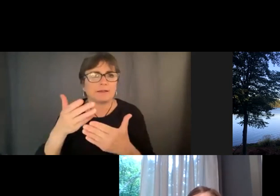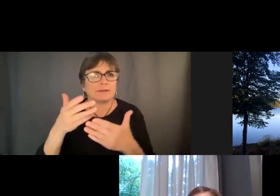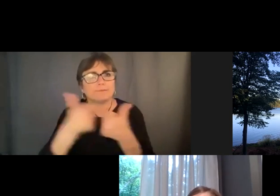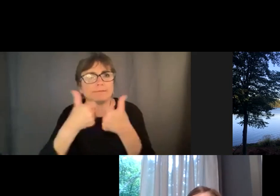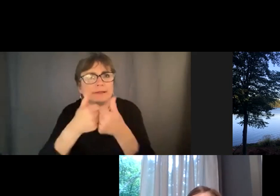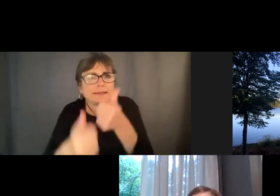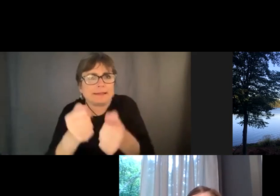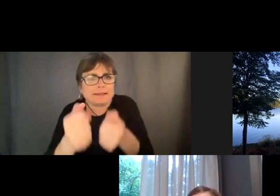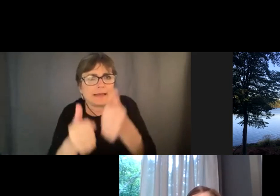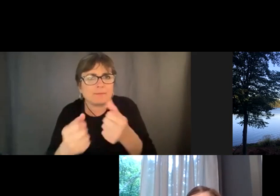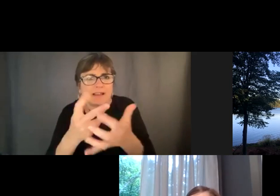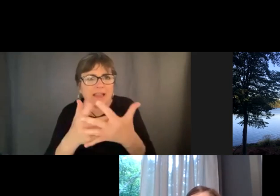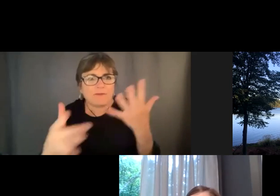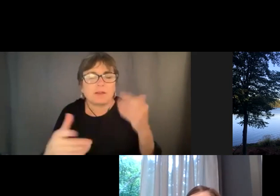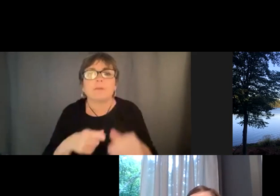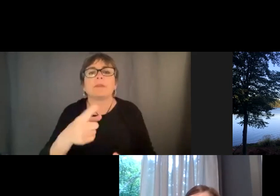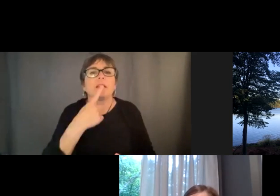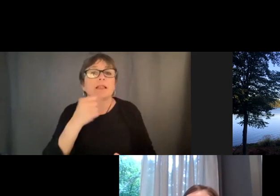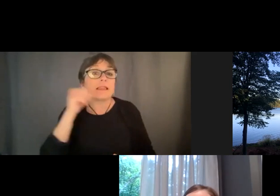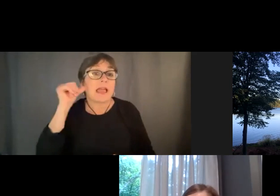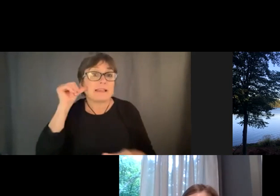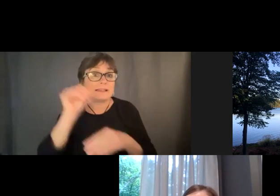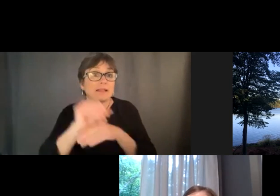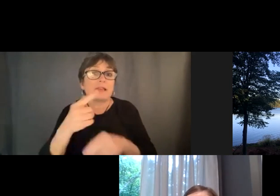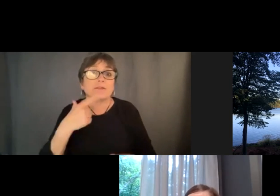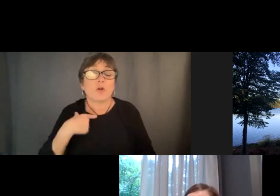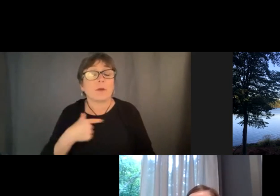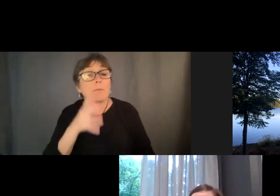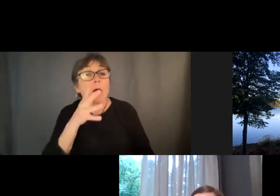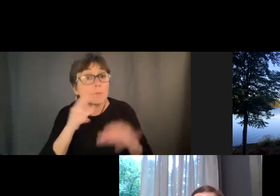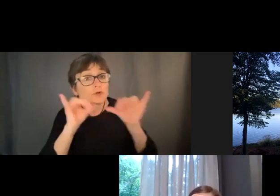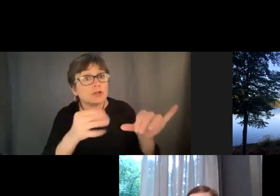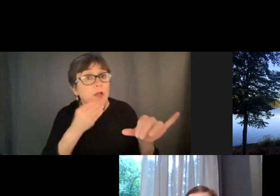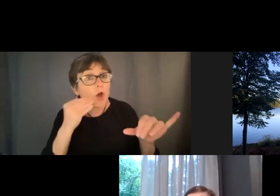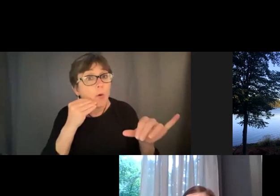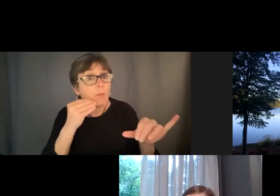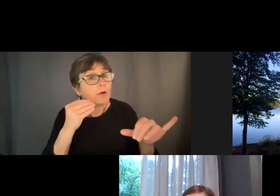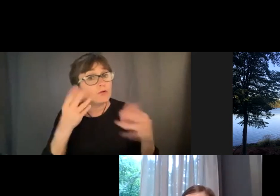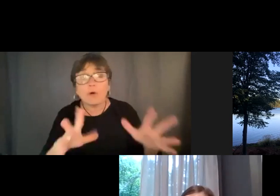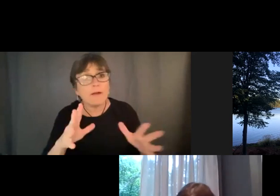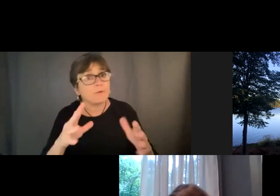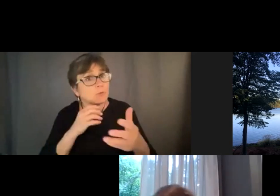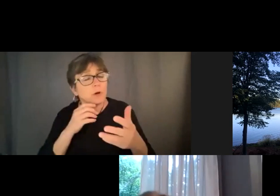night, "Mama, stay home." He doesn't want me to go. Good for him. I said that was